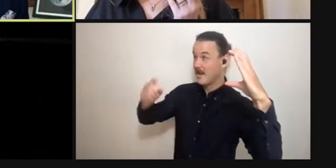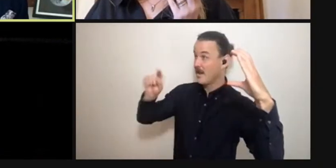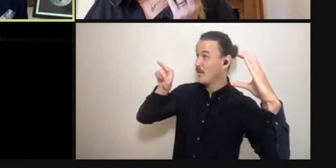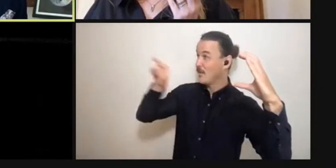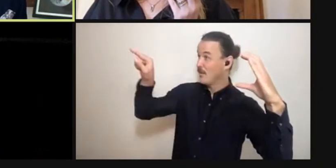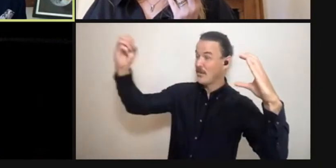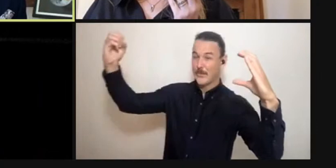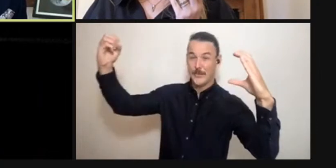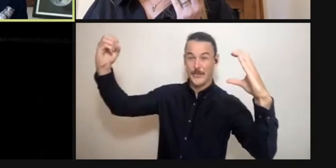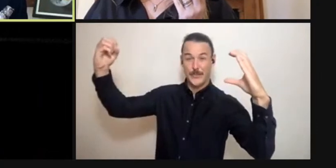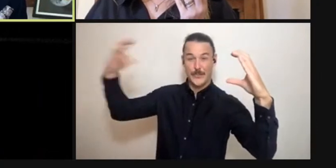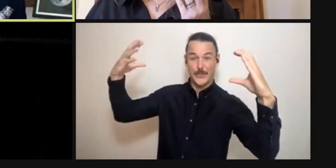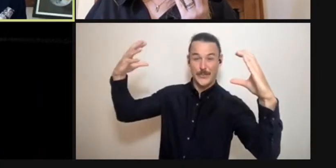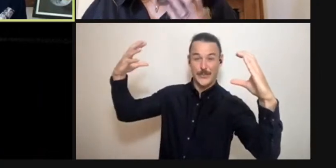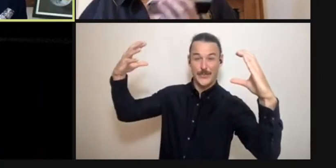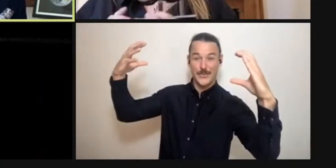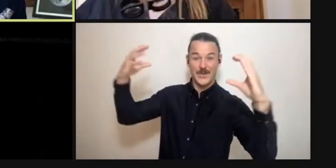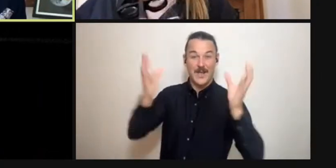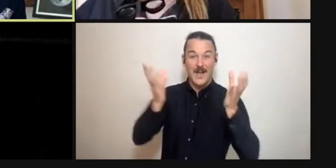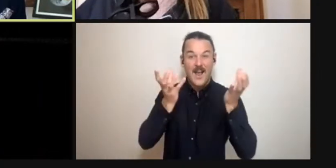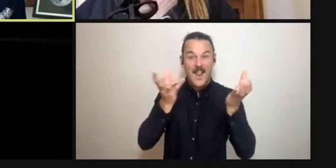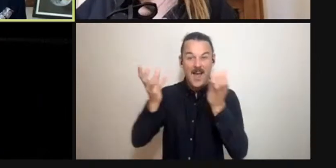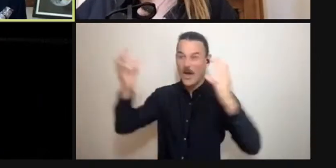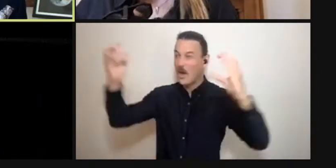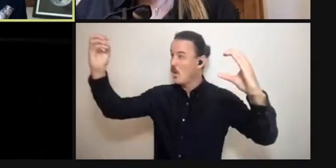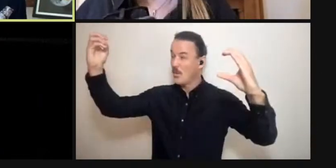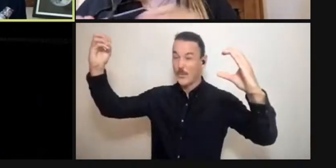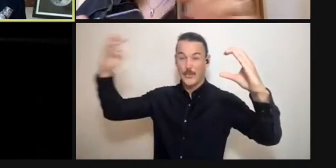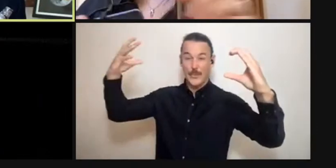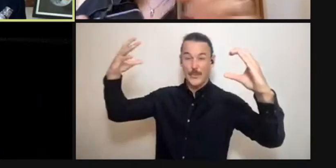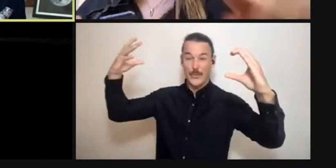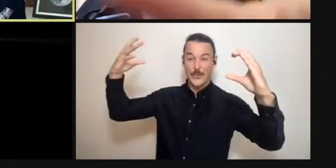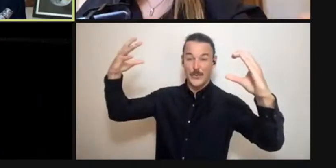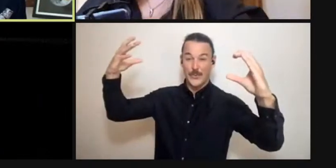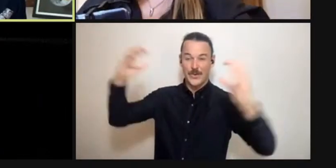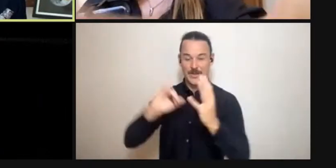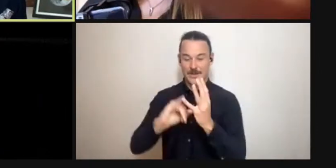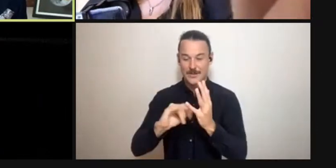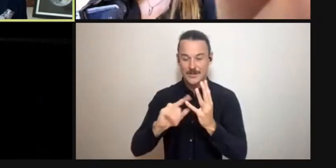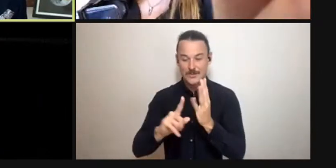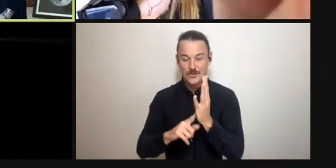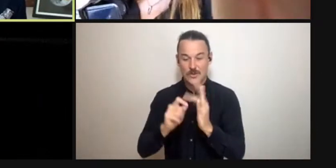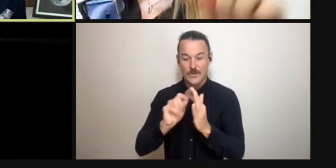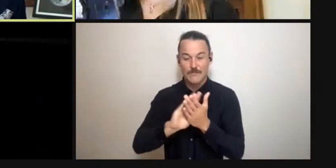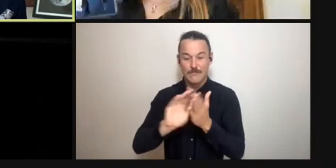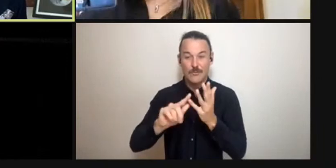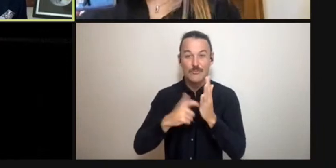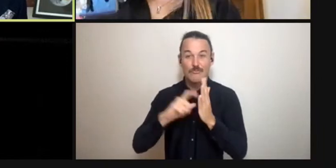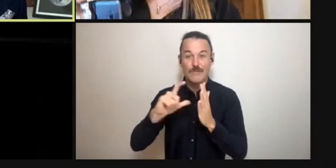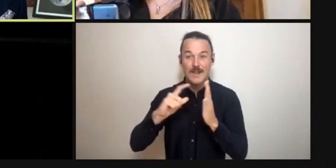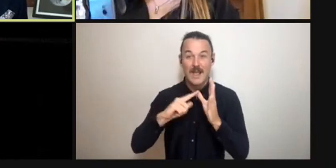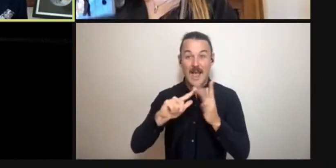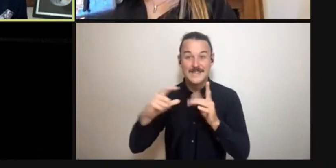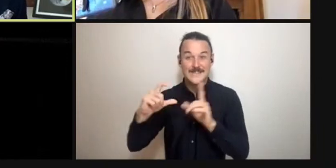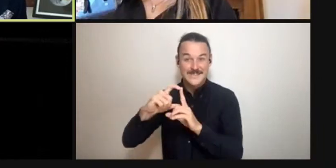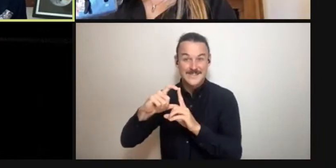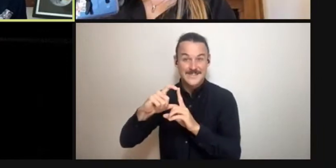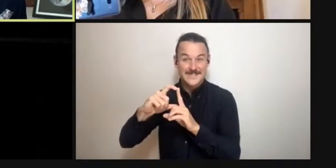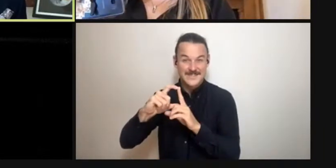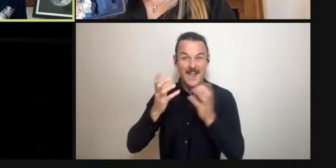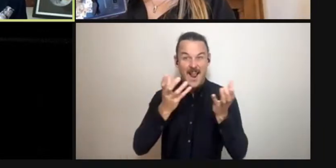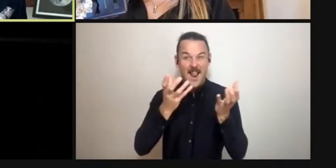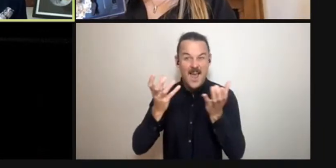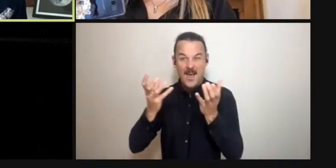sulfuric acid, and that's very reflective of sunlight. So it might look beautiful, and a lot of cultures associate it with romance and